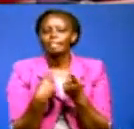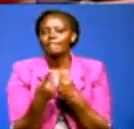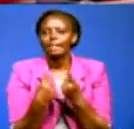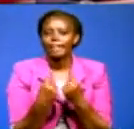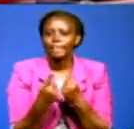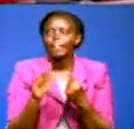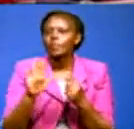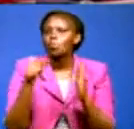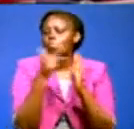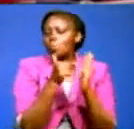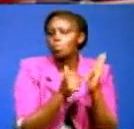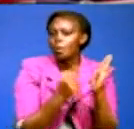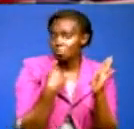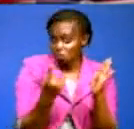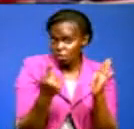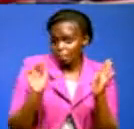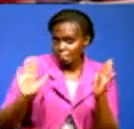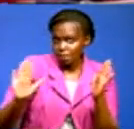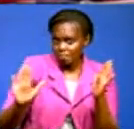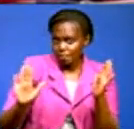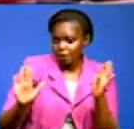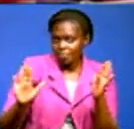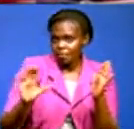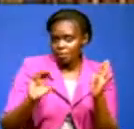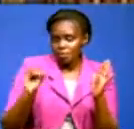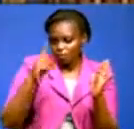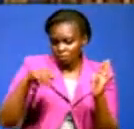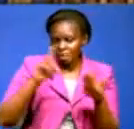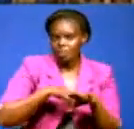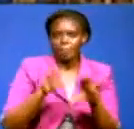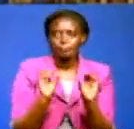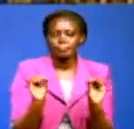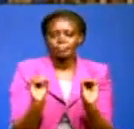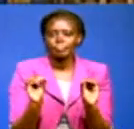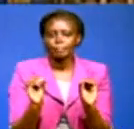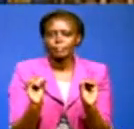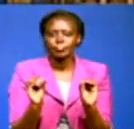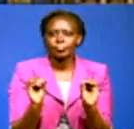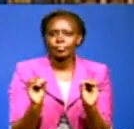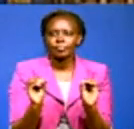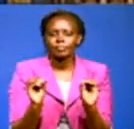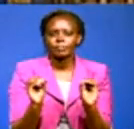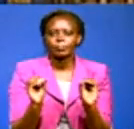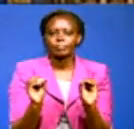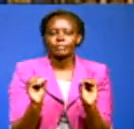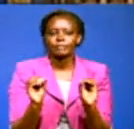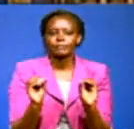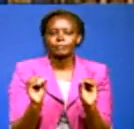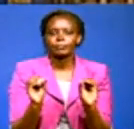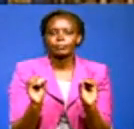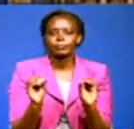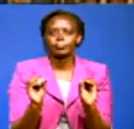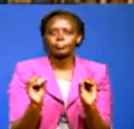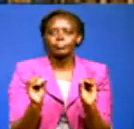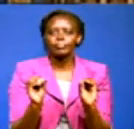your points of order not at the appropriate time. I'm guided, my Your Honor. Yes. You'll guide me when to